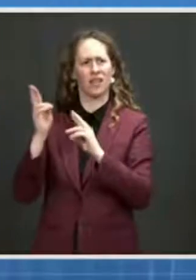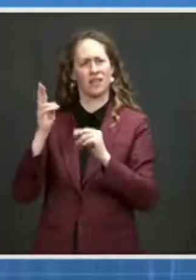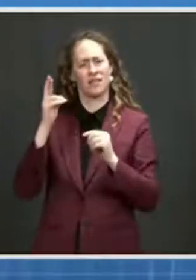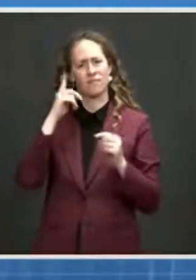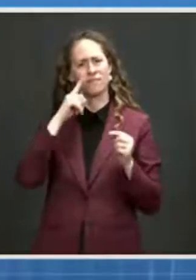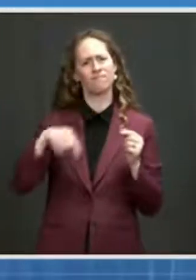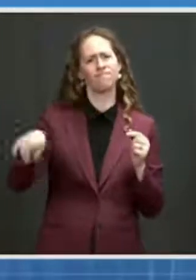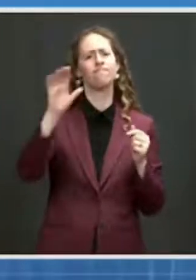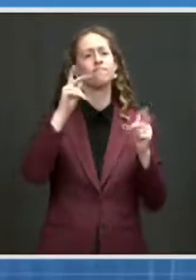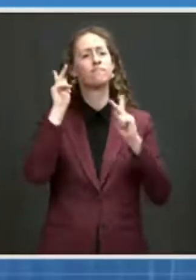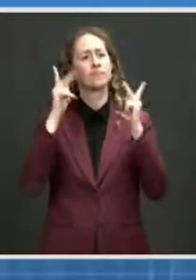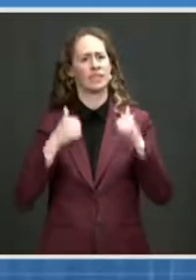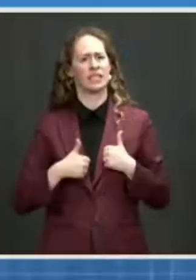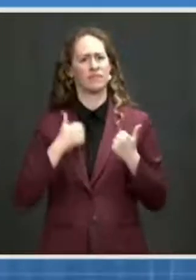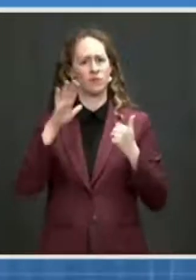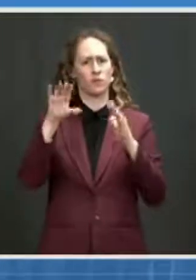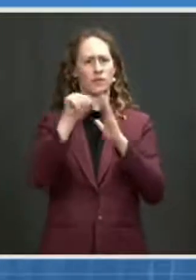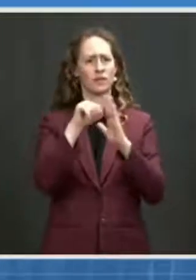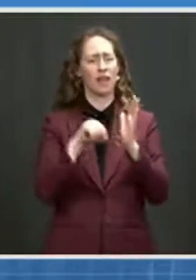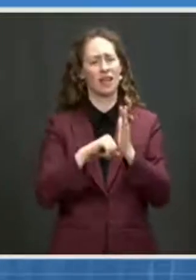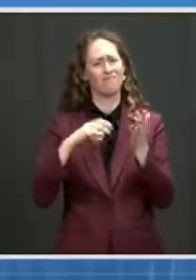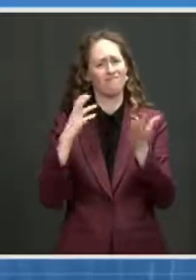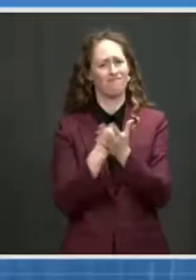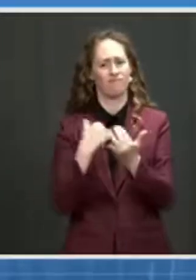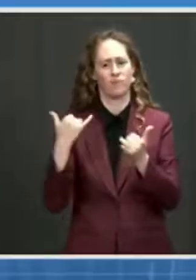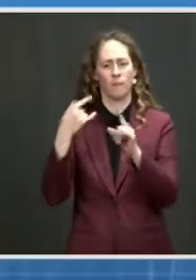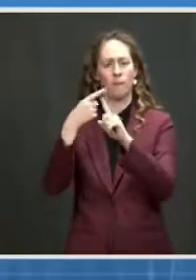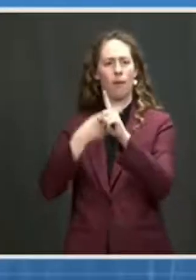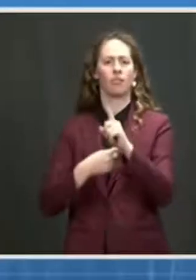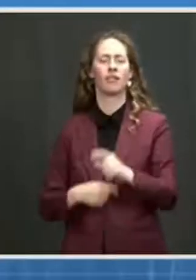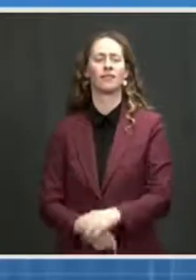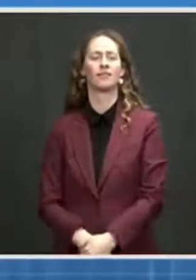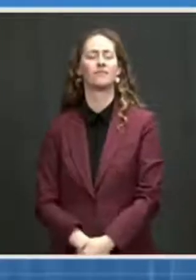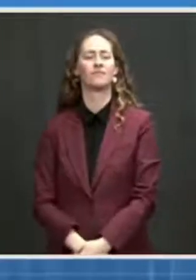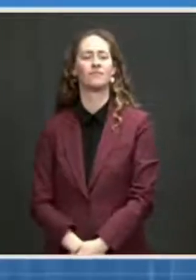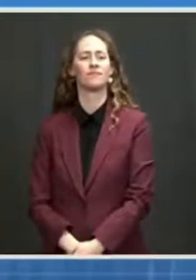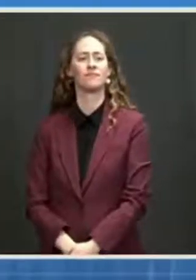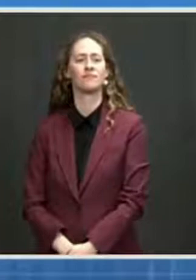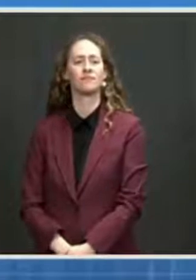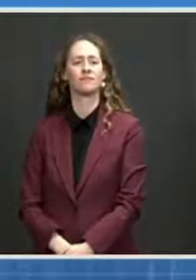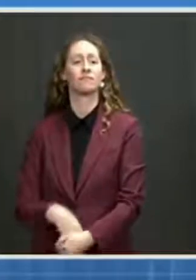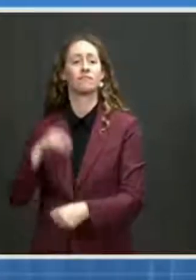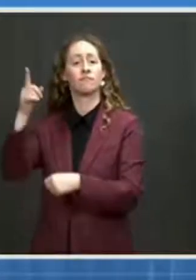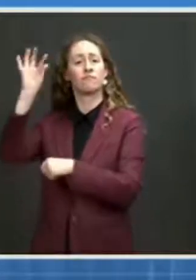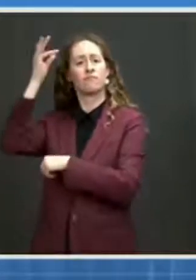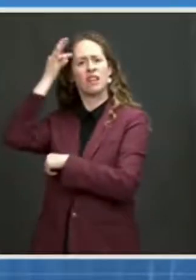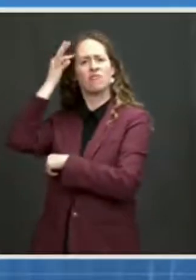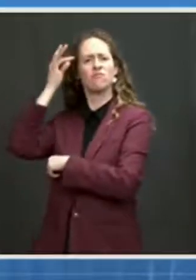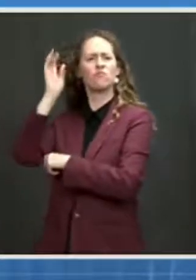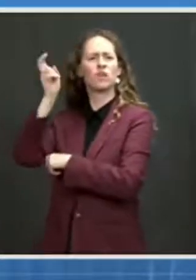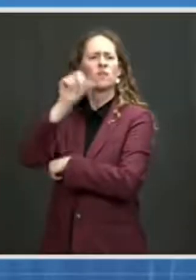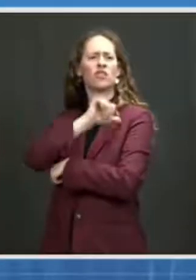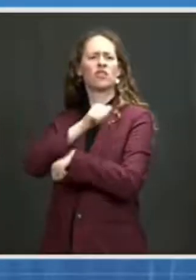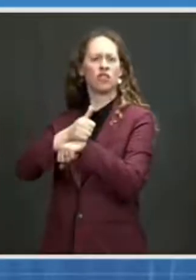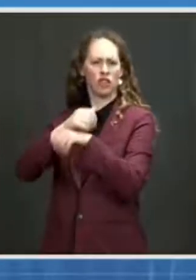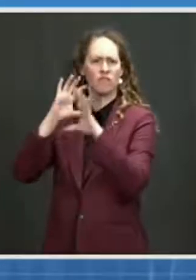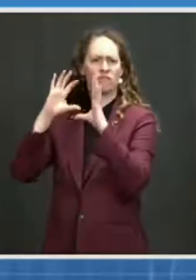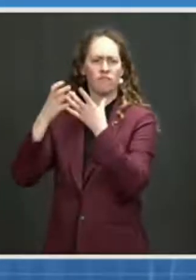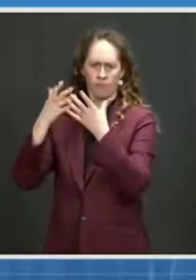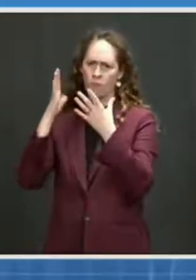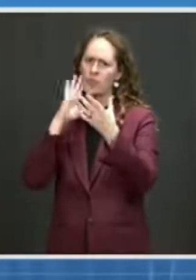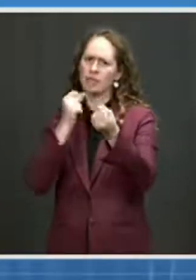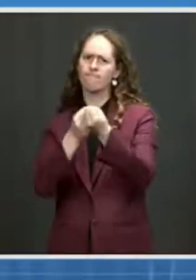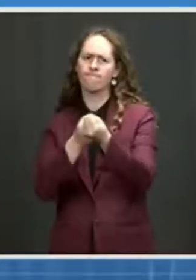during this month of action. And the Federal Transportation Authority will support your transit agency's vaccination efforts by